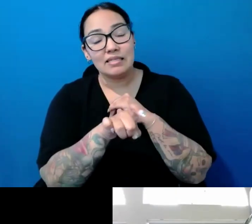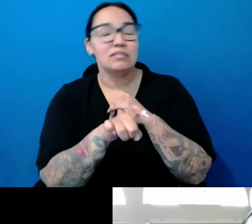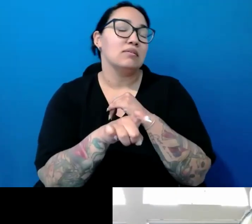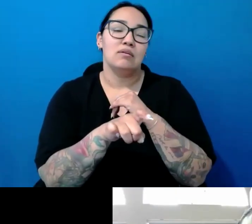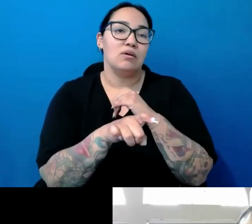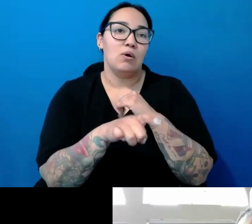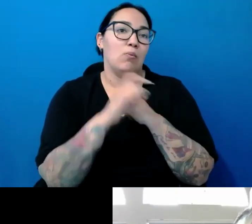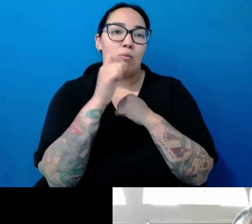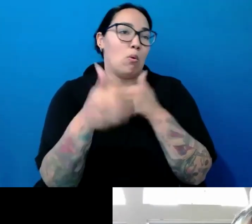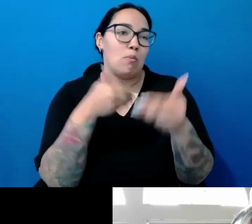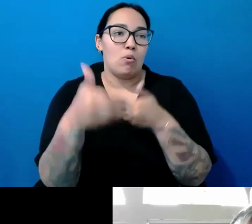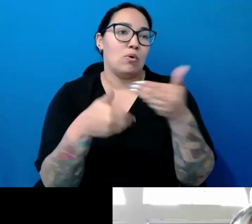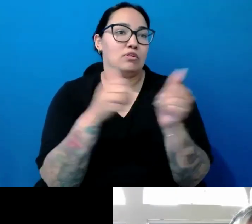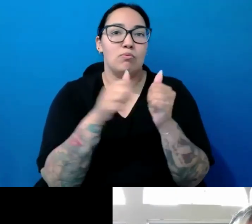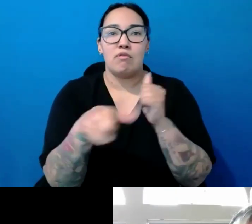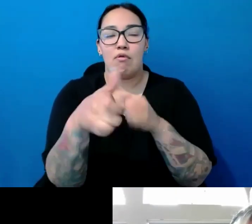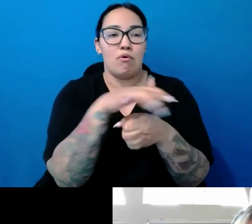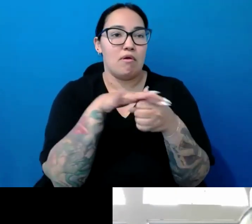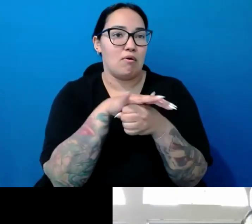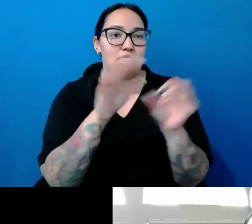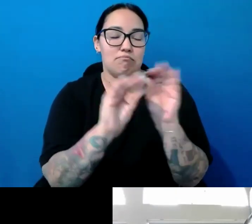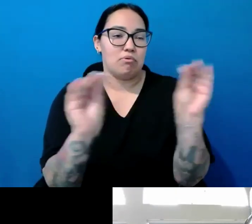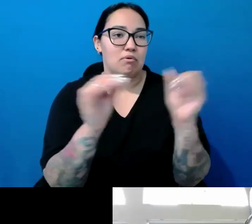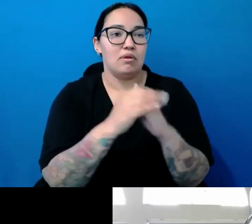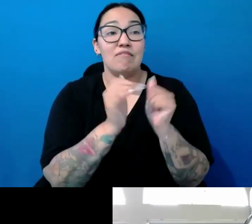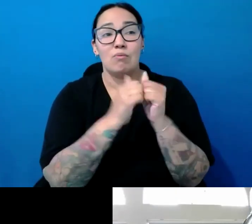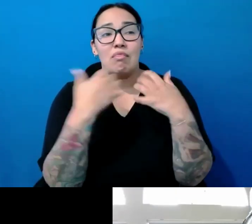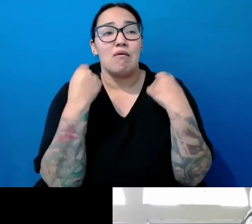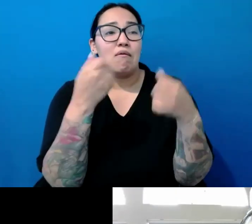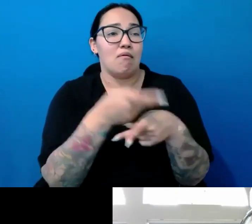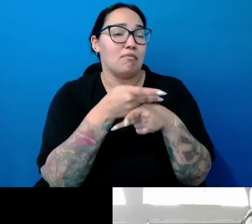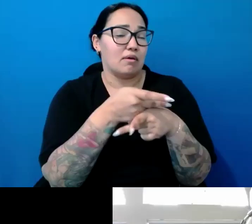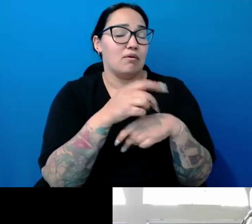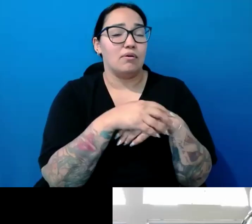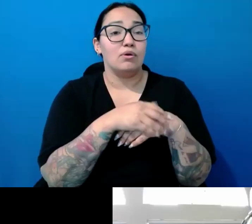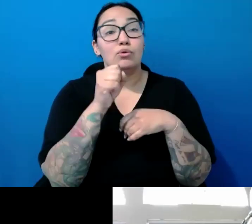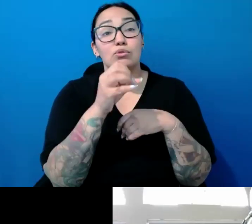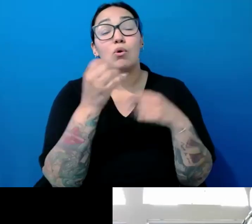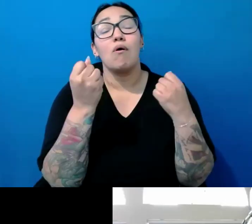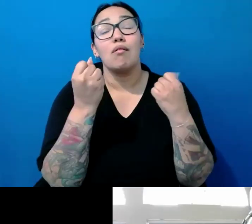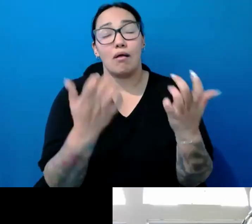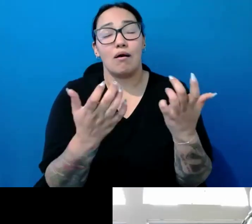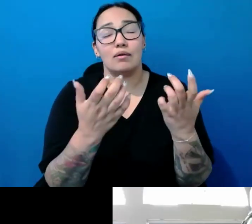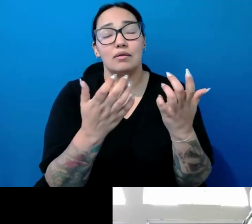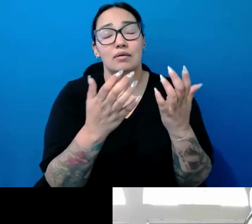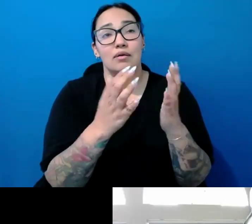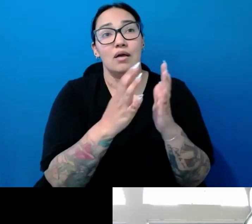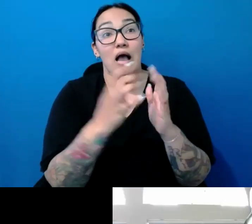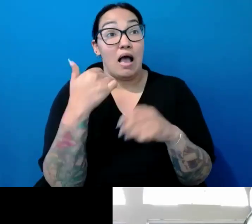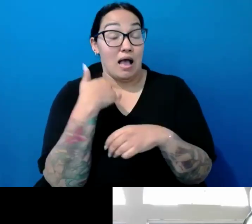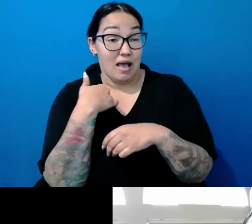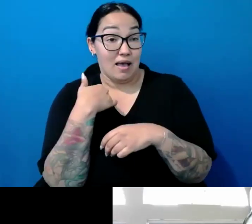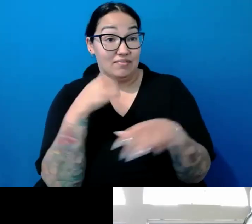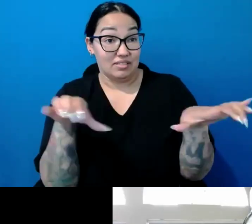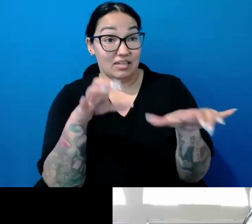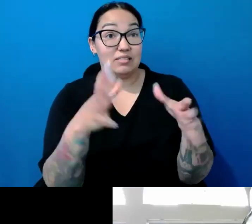progress in any of the other areas, right? Even in their healthcare. And so much of what I've done has been informed